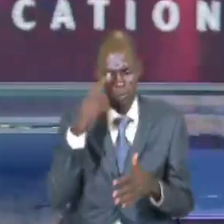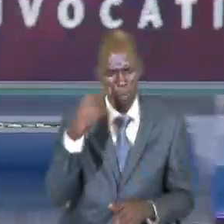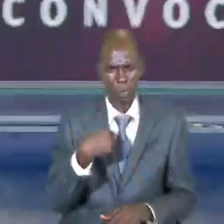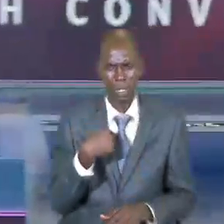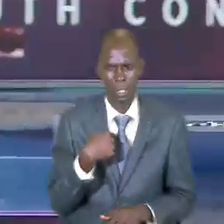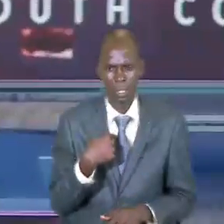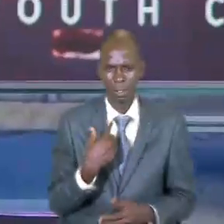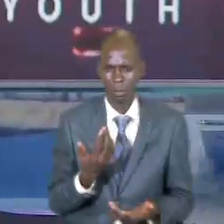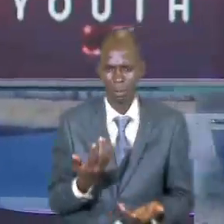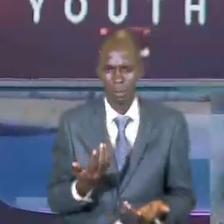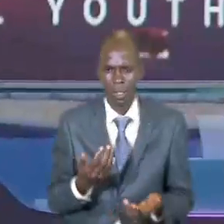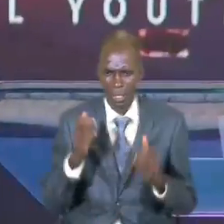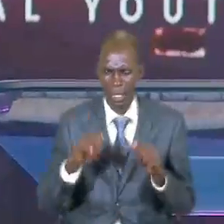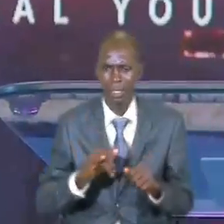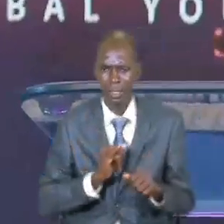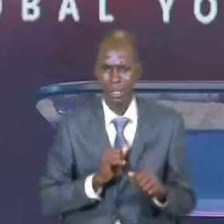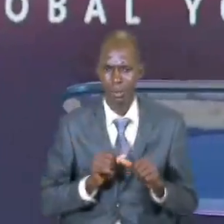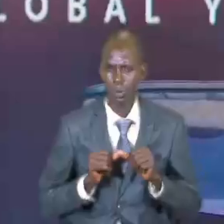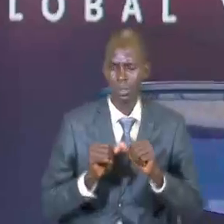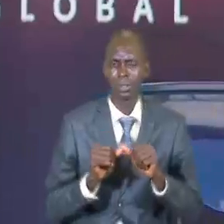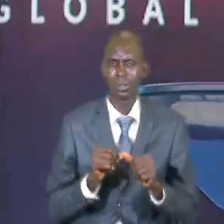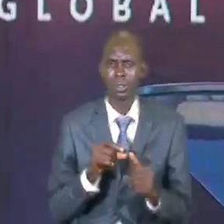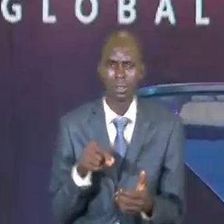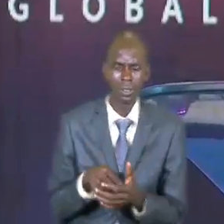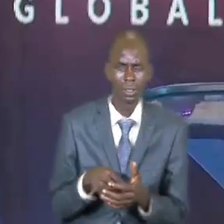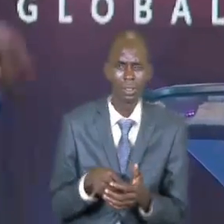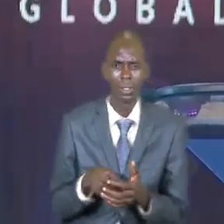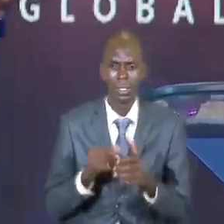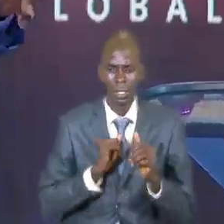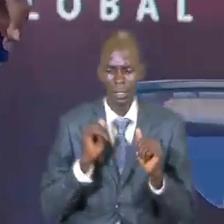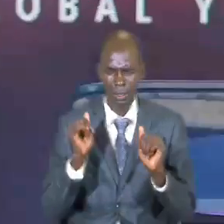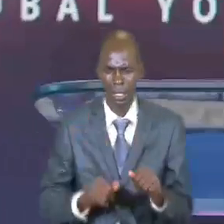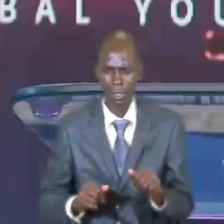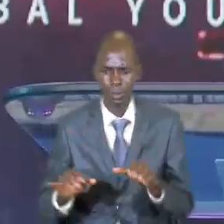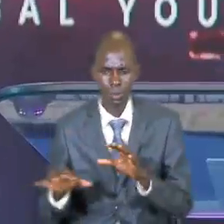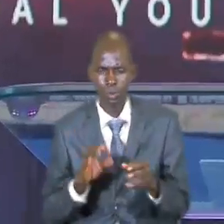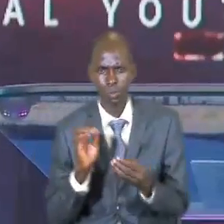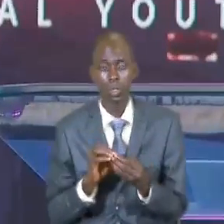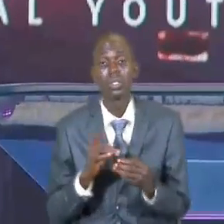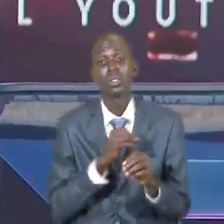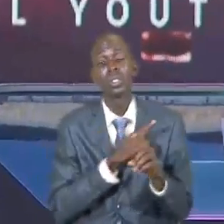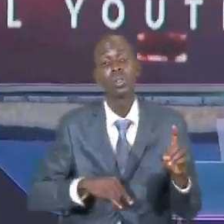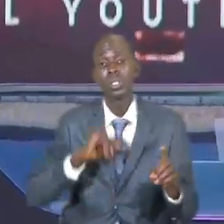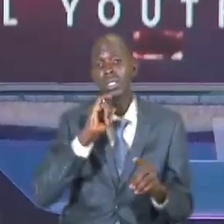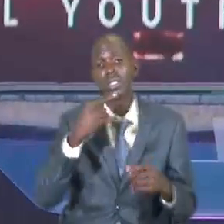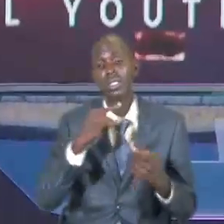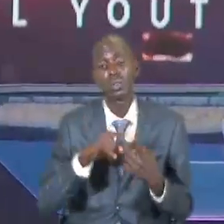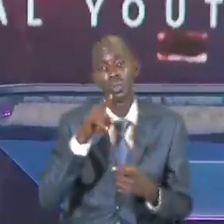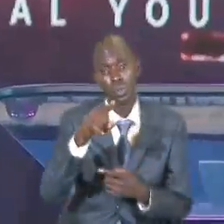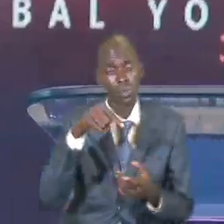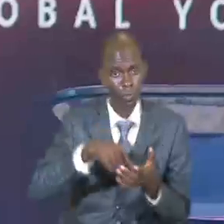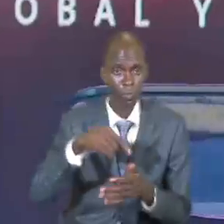I sustain this? The Lord is talking to you tonight, and he says a conversion and a change